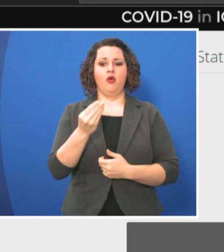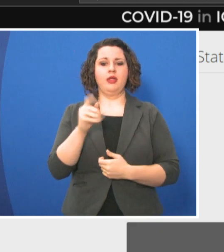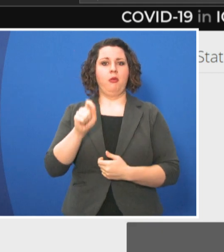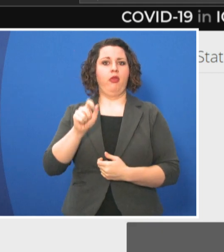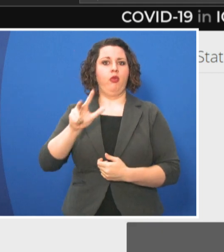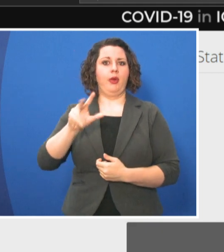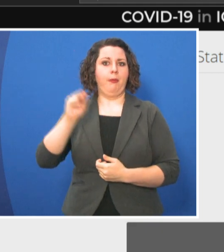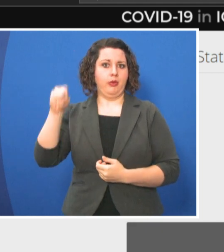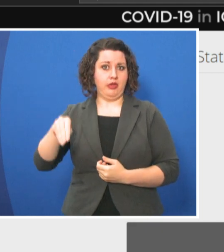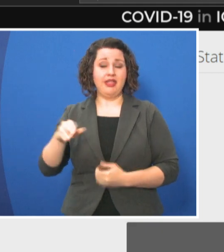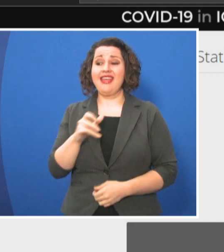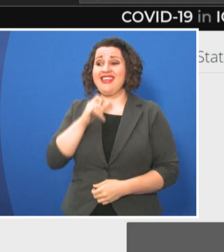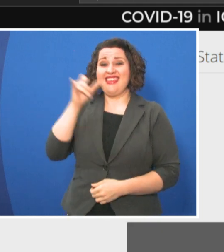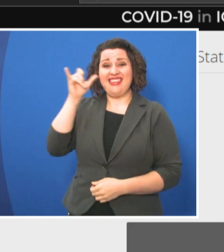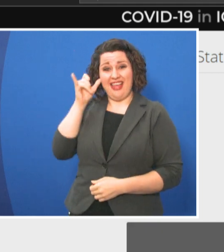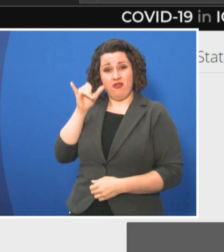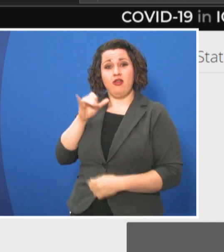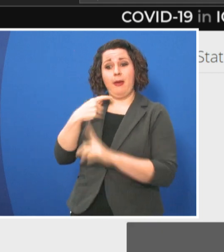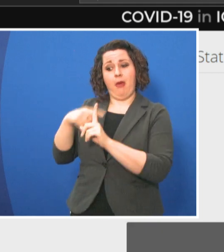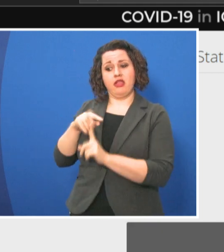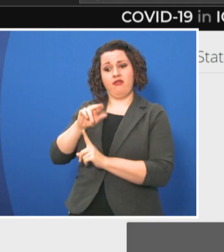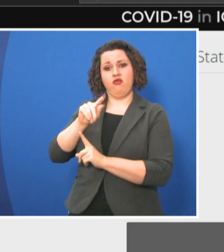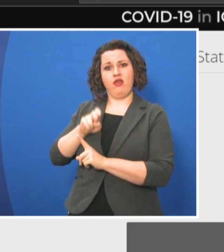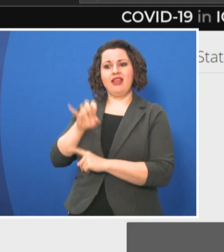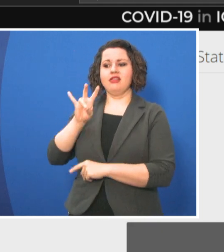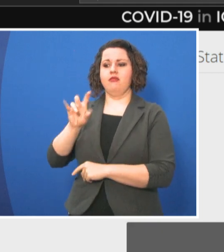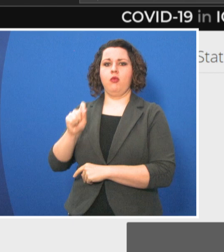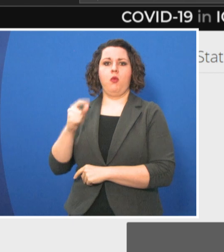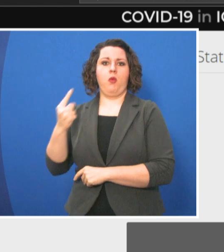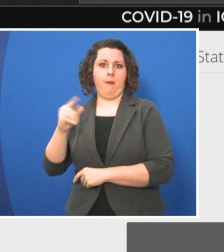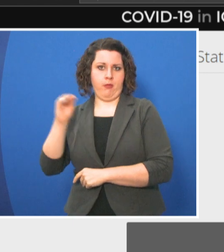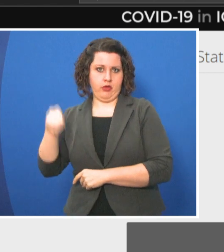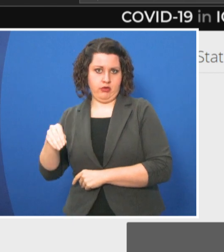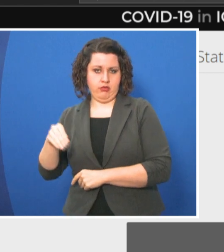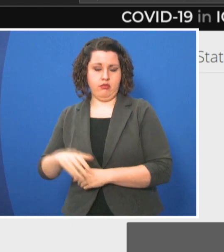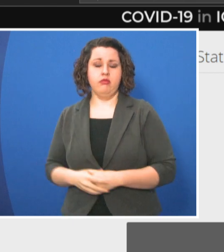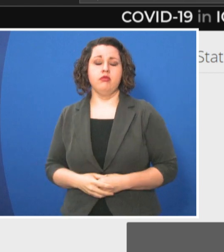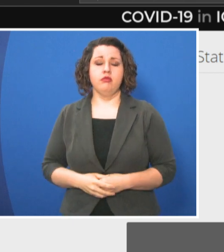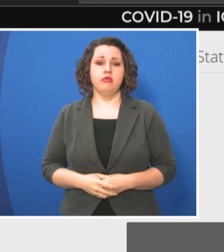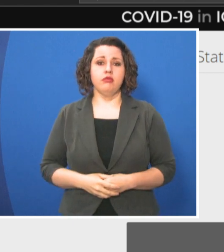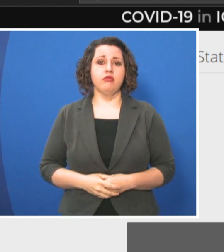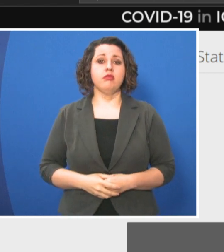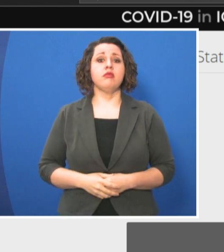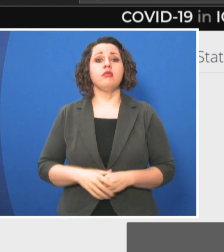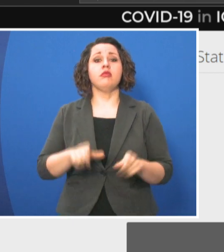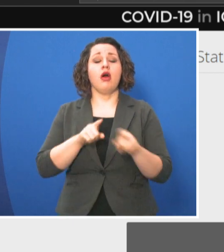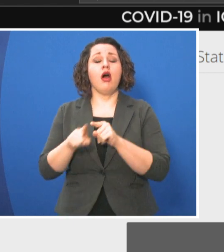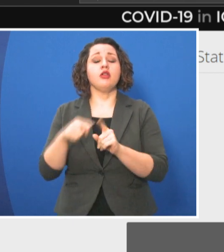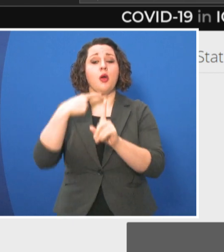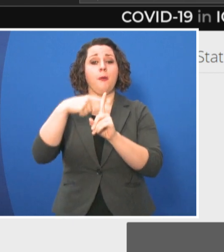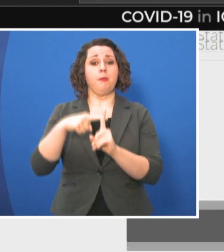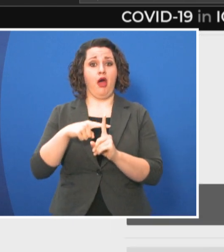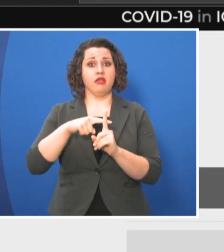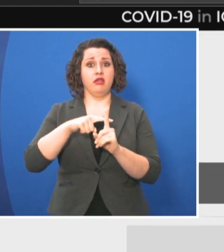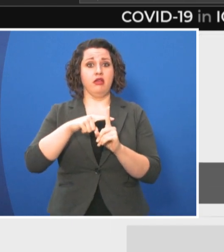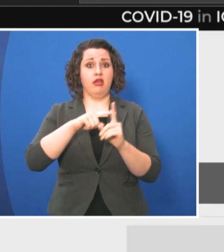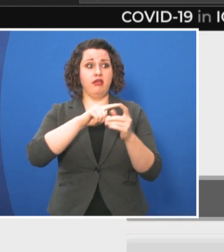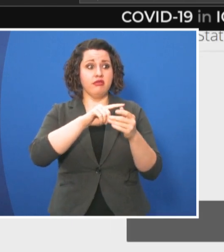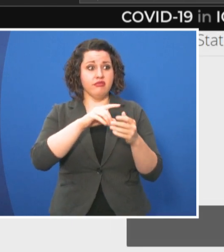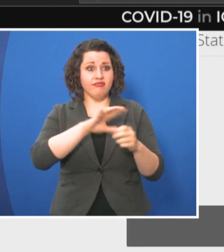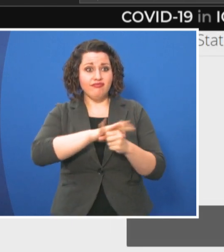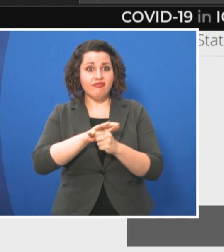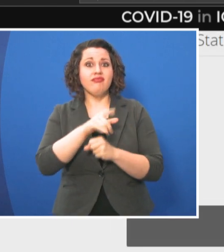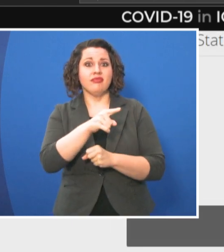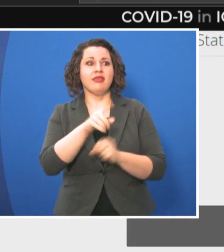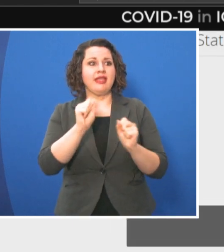14.3%, and yesterday's rate was 7.1%. You can also look at positive cases by county. Just click